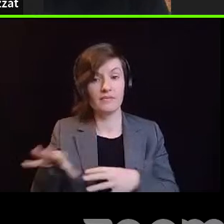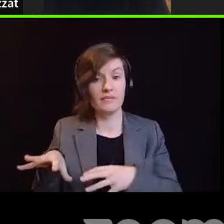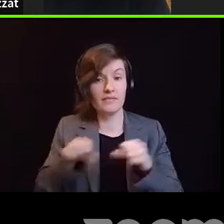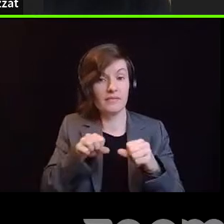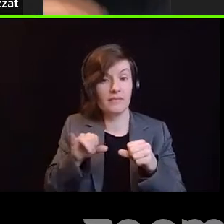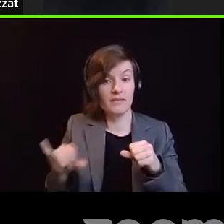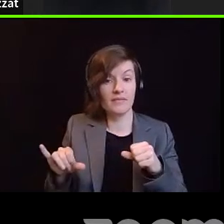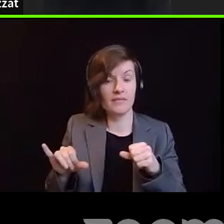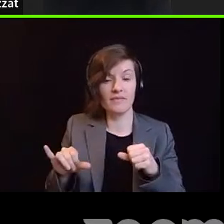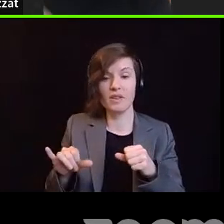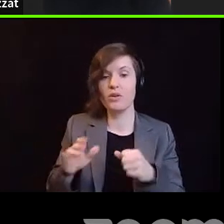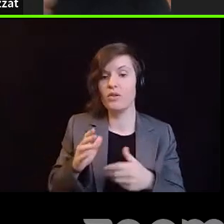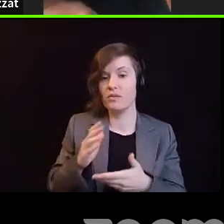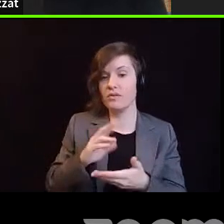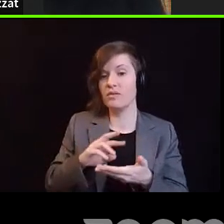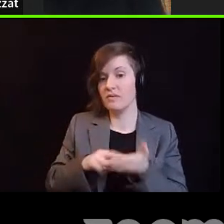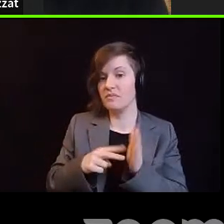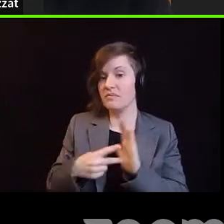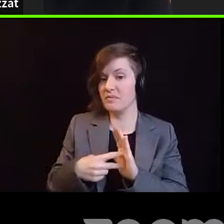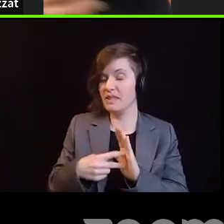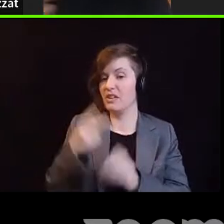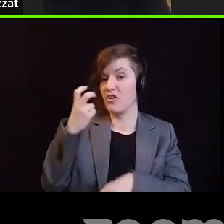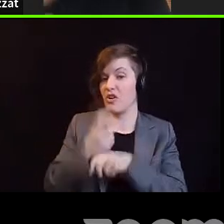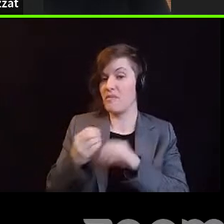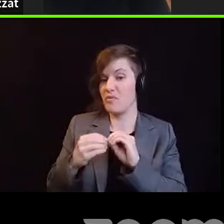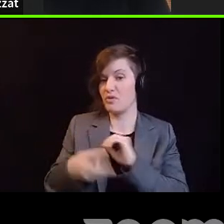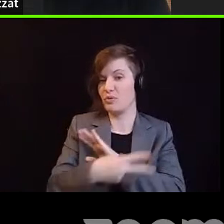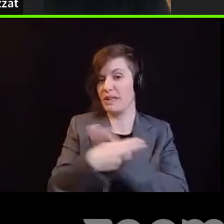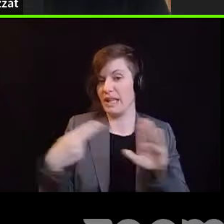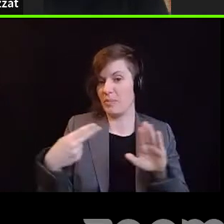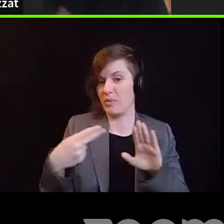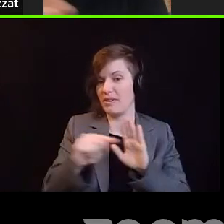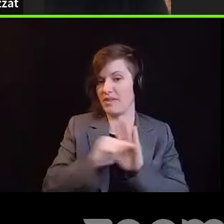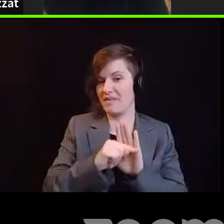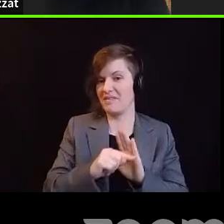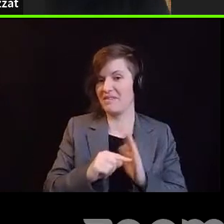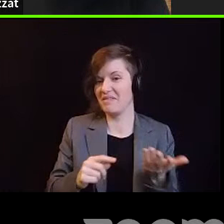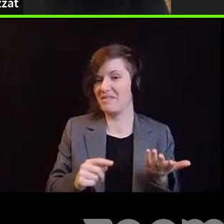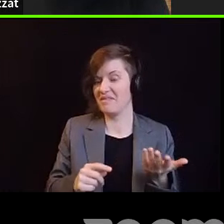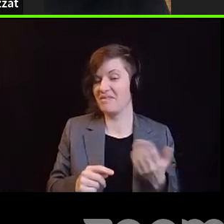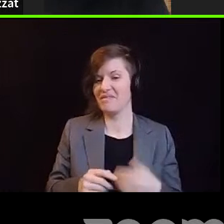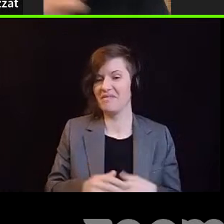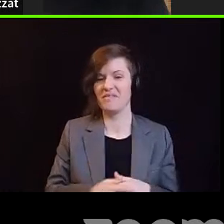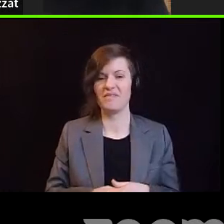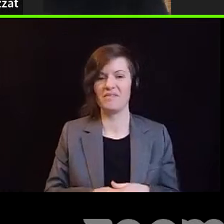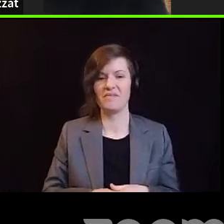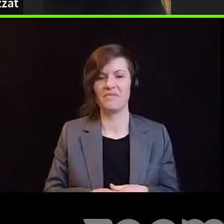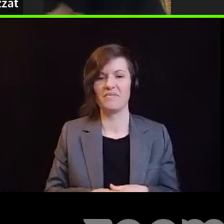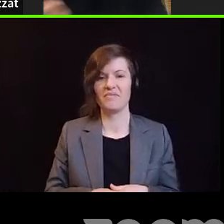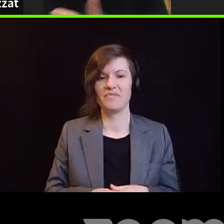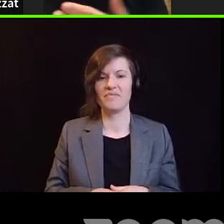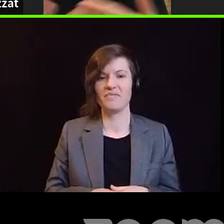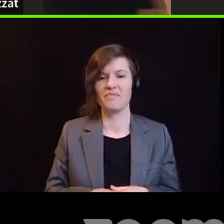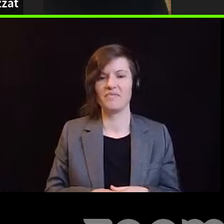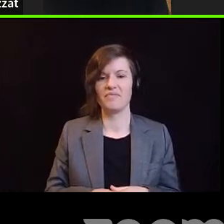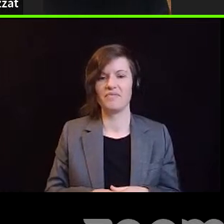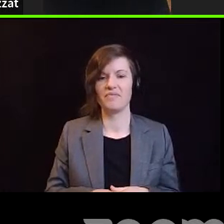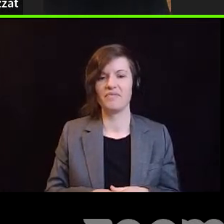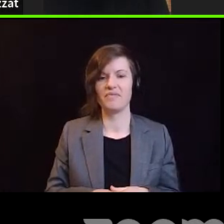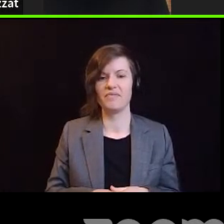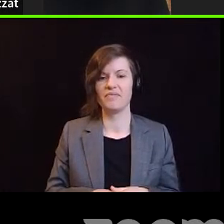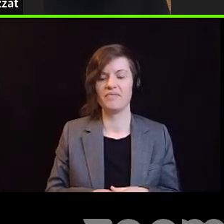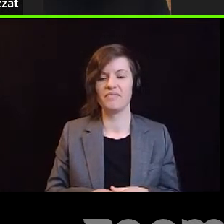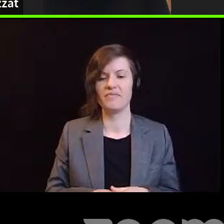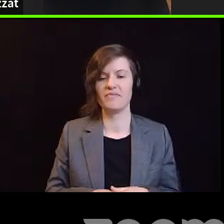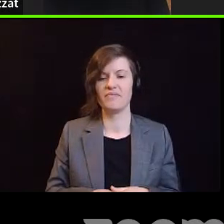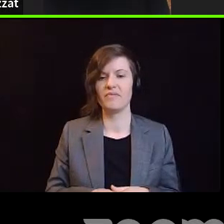does this genuinely or not, of course, everyone has a definitive answer to this question given their position vis-a-vis the Brotherhood. But for me, it's largely pragmatic.